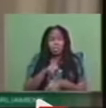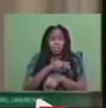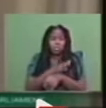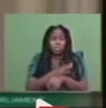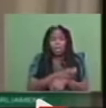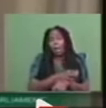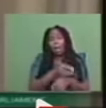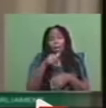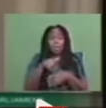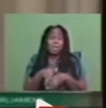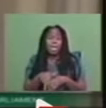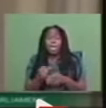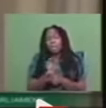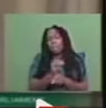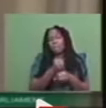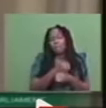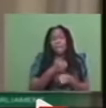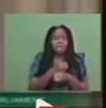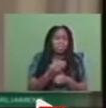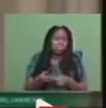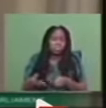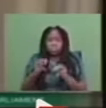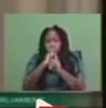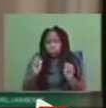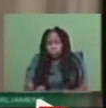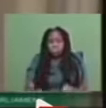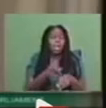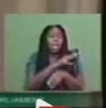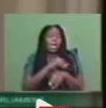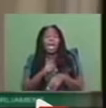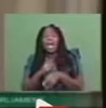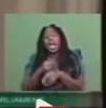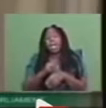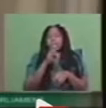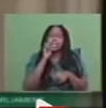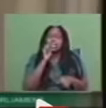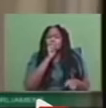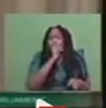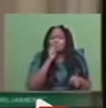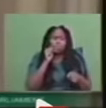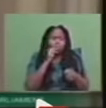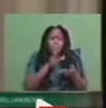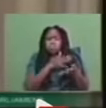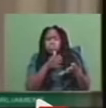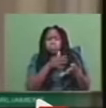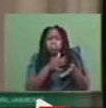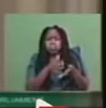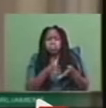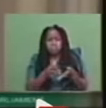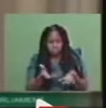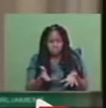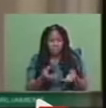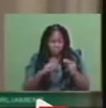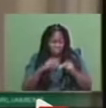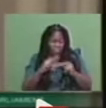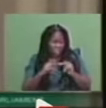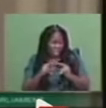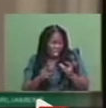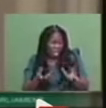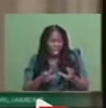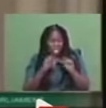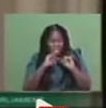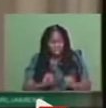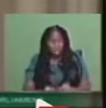entertainment, foreign use, vehicle industries, and others. Whilst that is happening, what is most